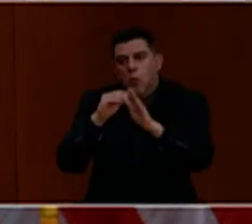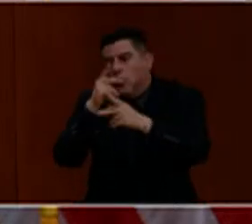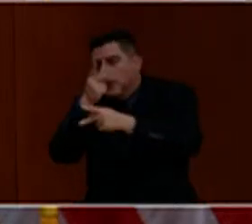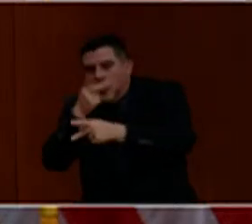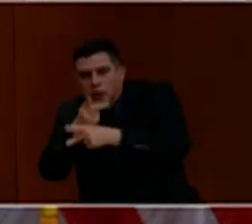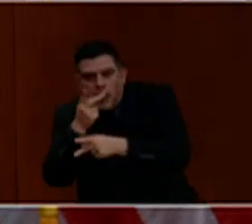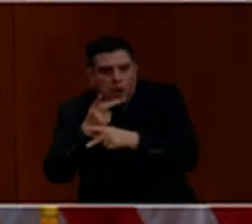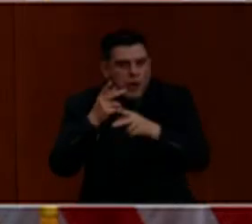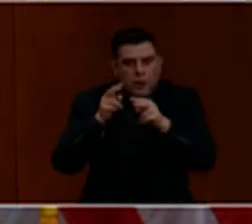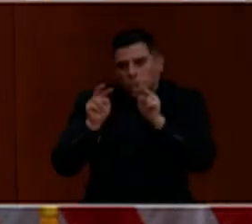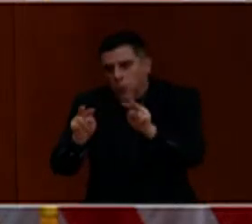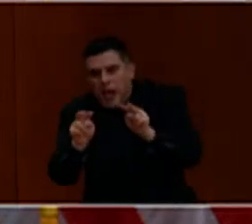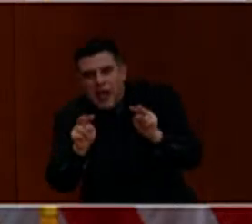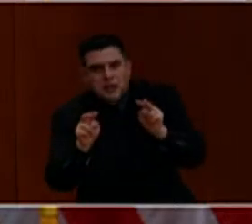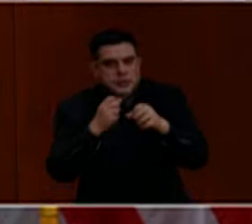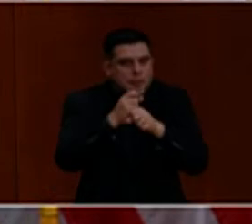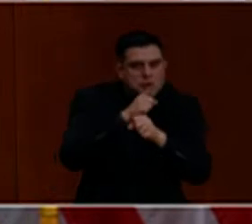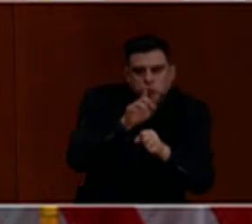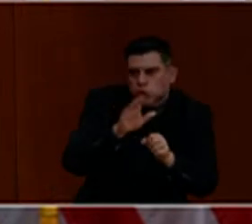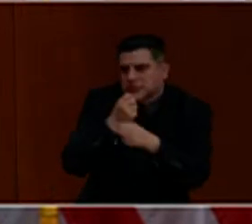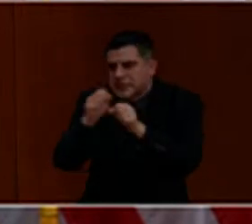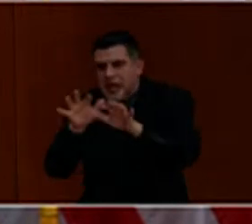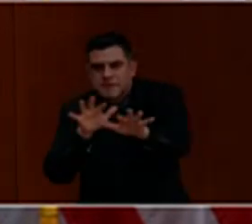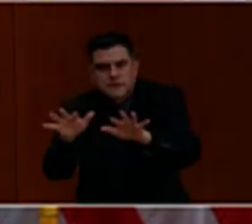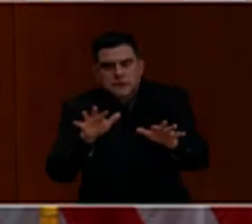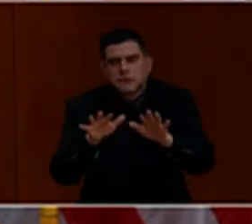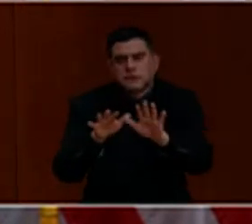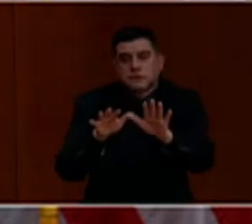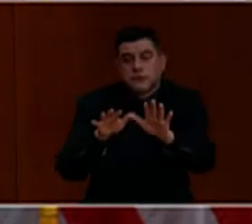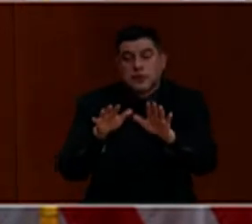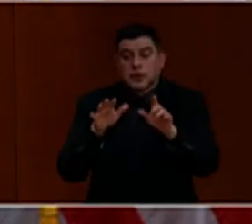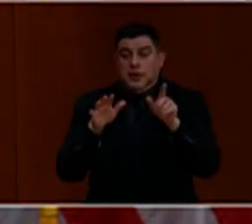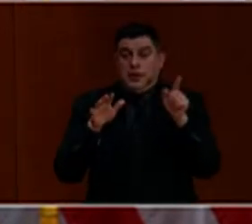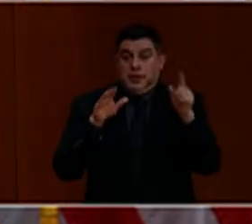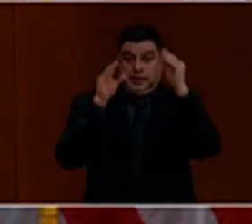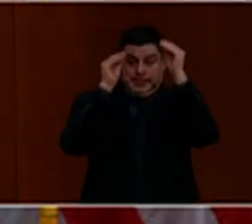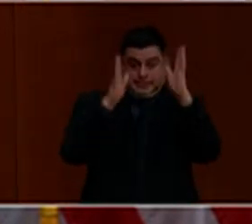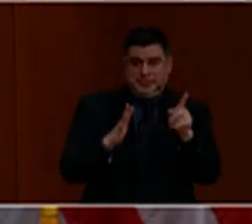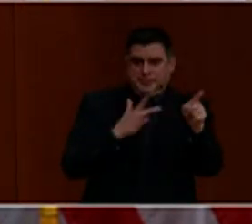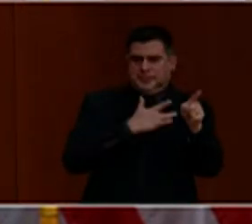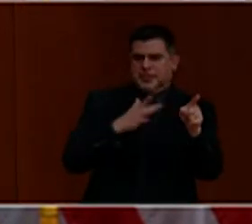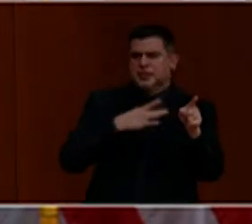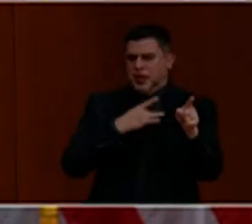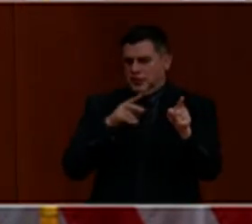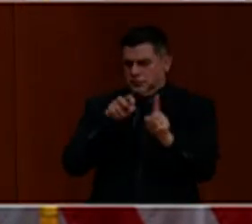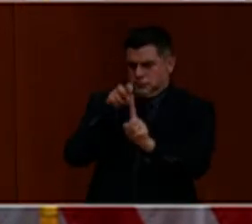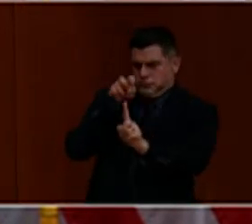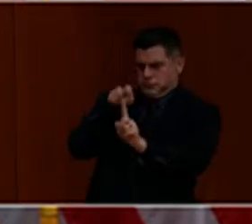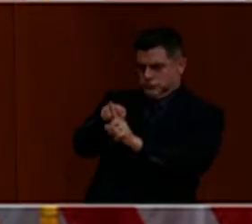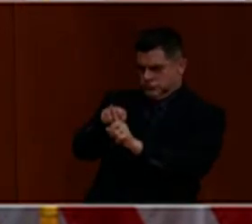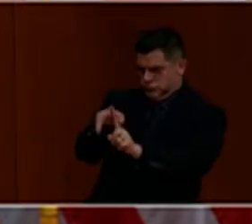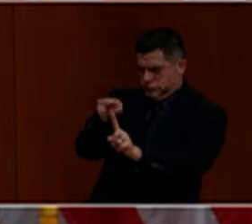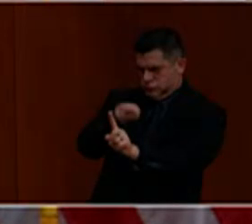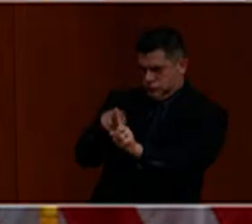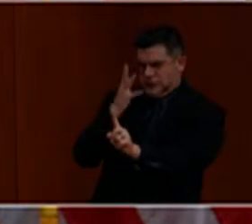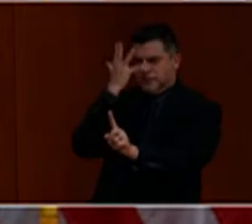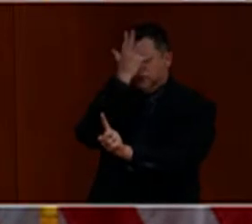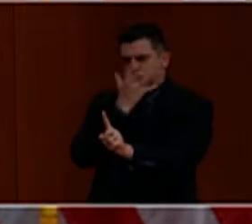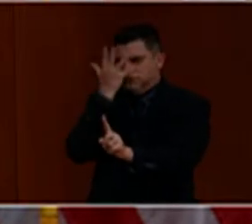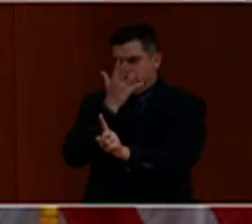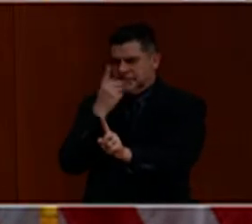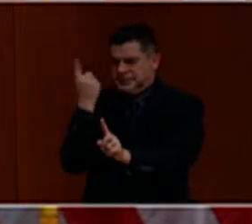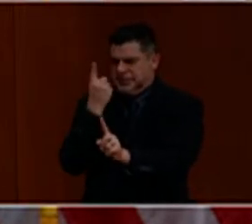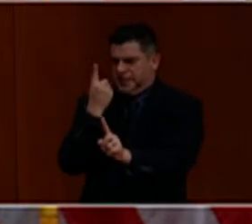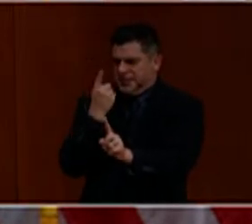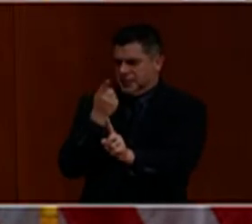to identifying abuse and neglect. And I think the proof's in the pudding on that when you've seen how the calls